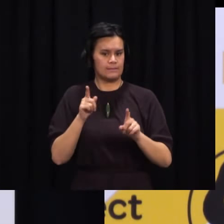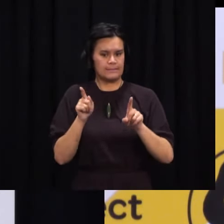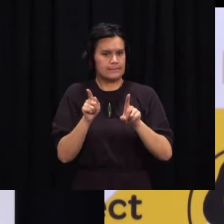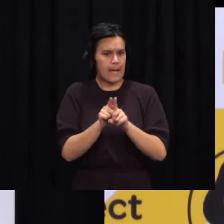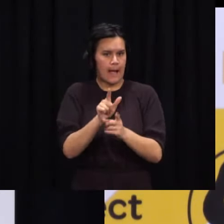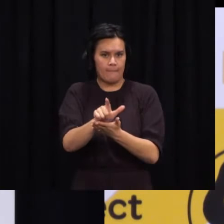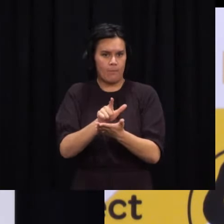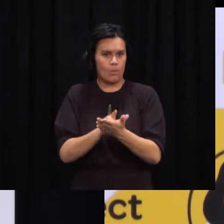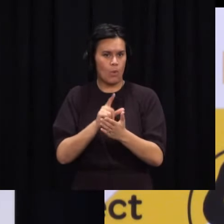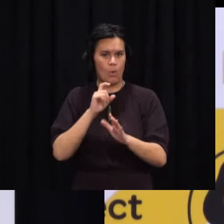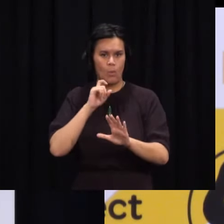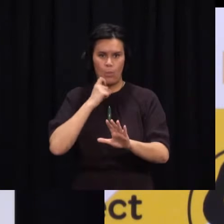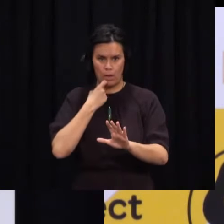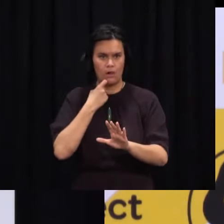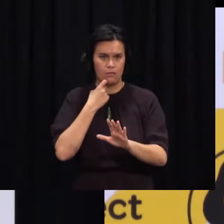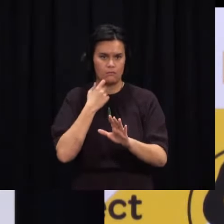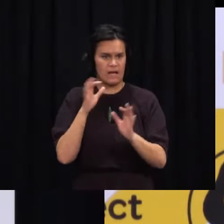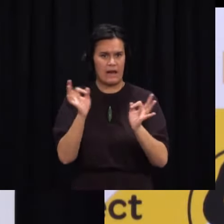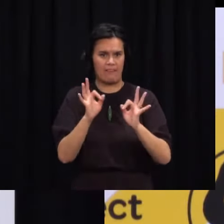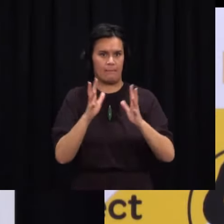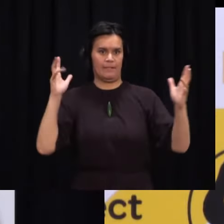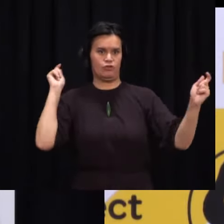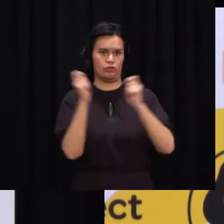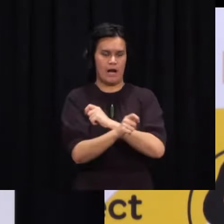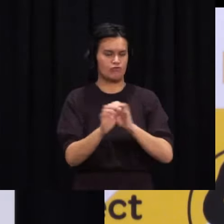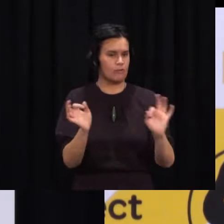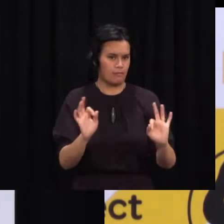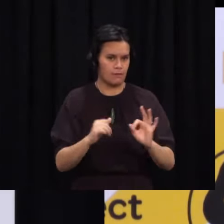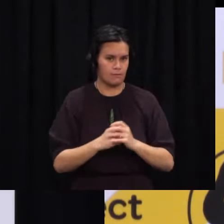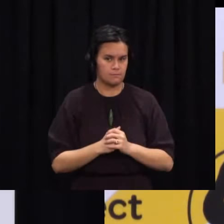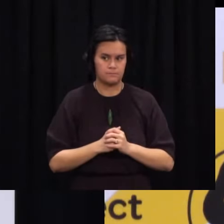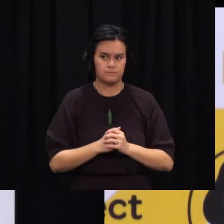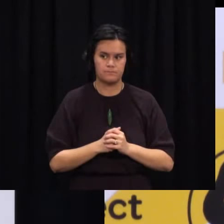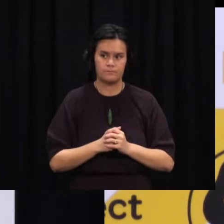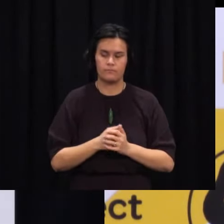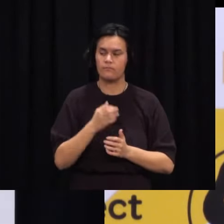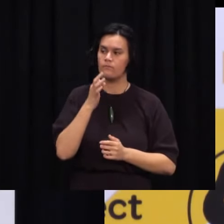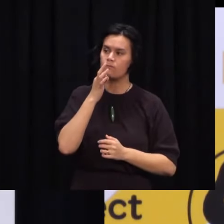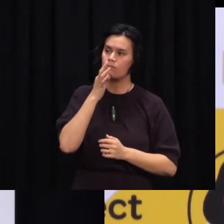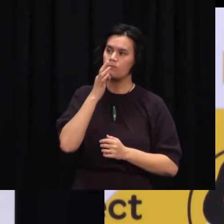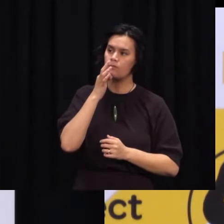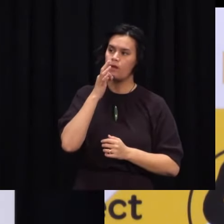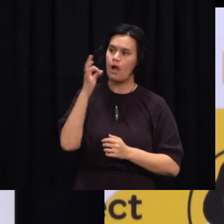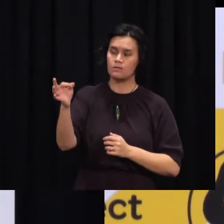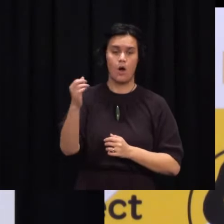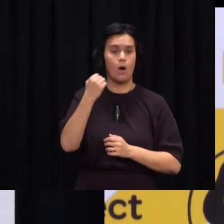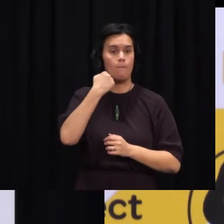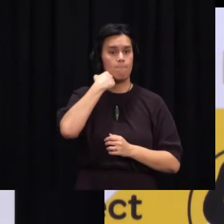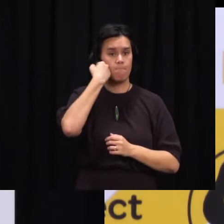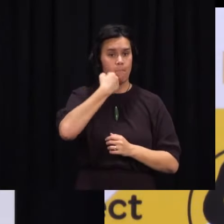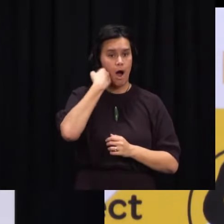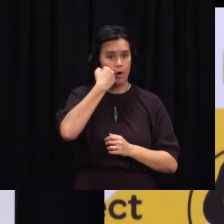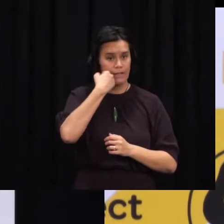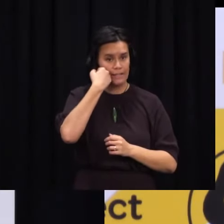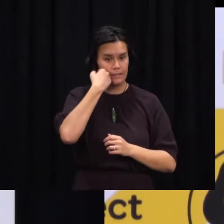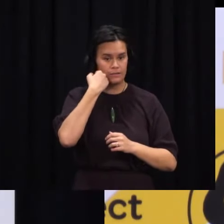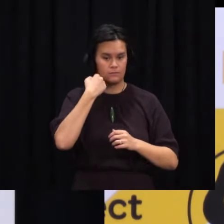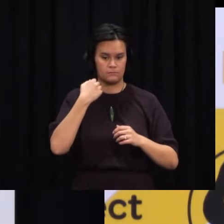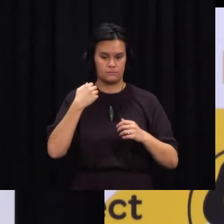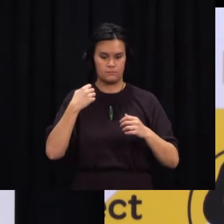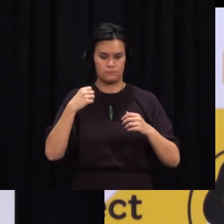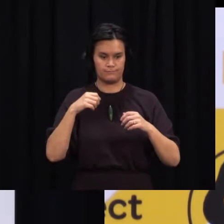went to the Select Committee. Prime Minister? Can I just ask your response to comments made by the Māori Pandemic Group earlier today that they